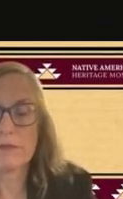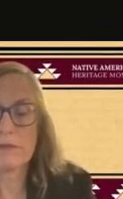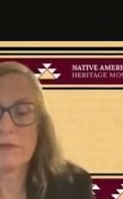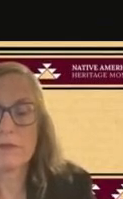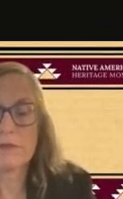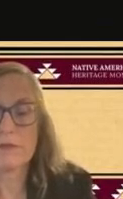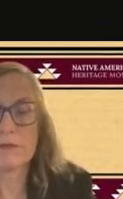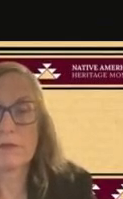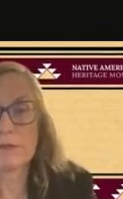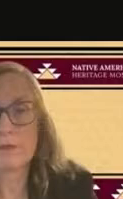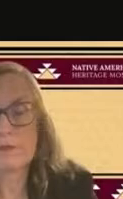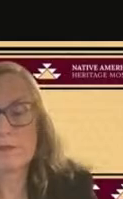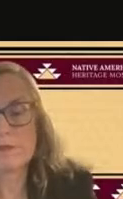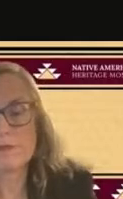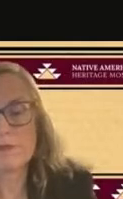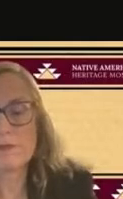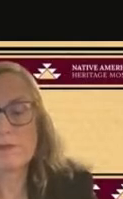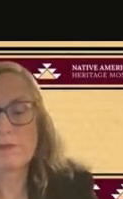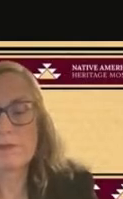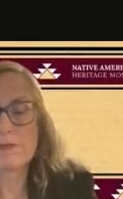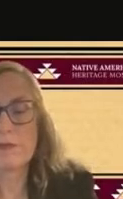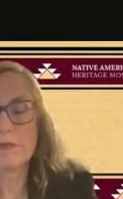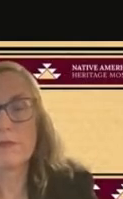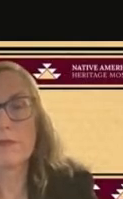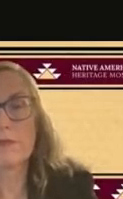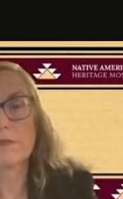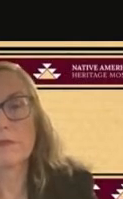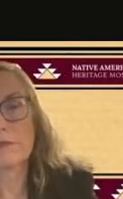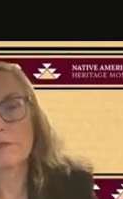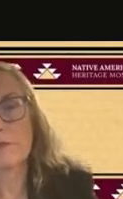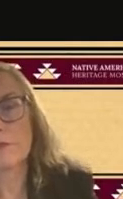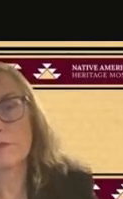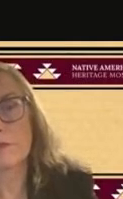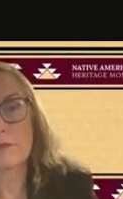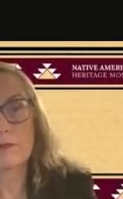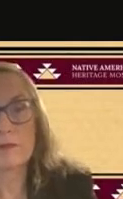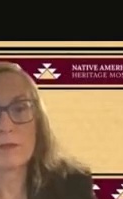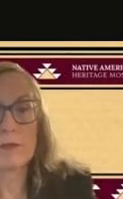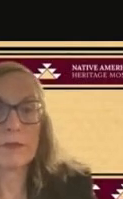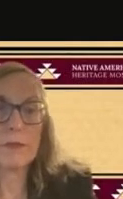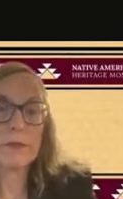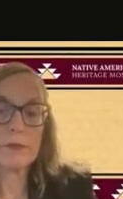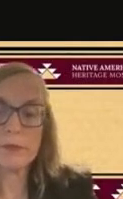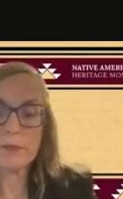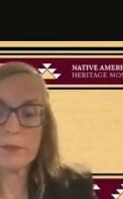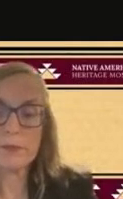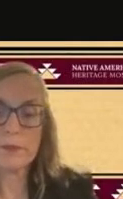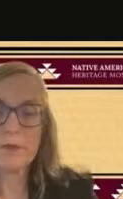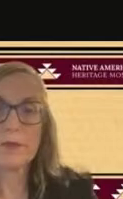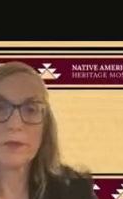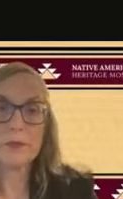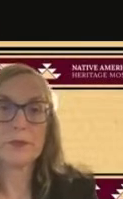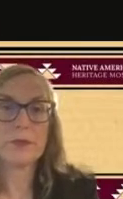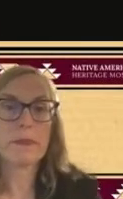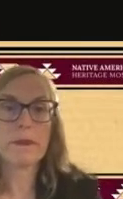Kathleen just shared from all of the different groups that they met with,